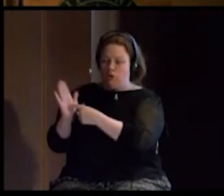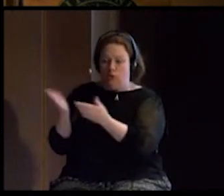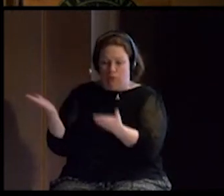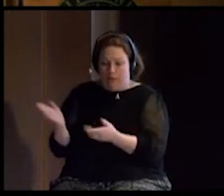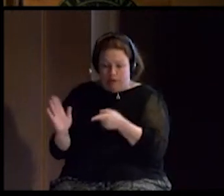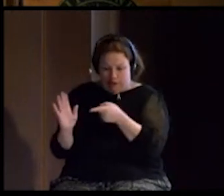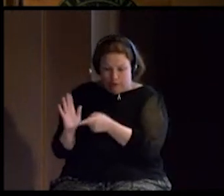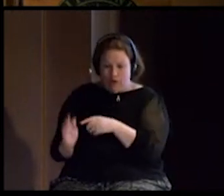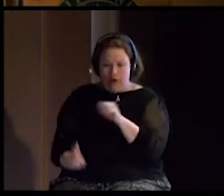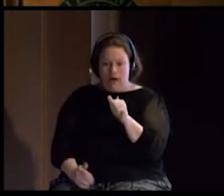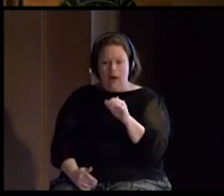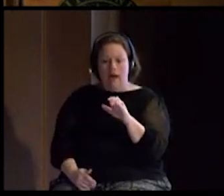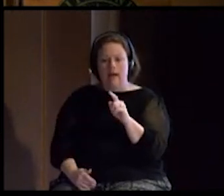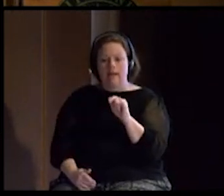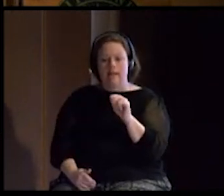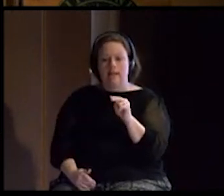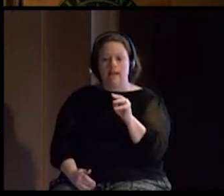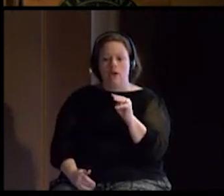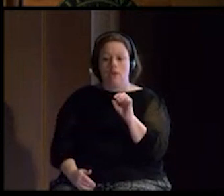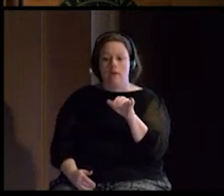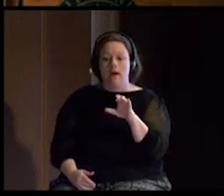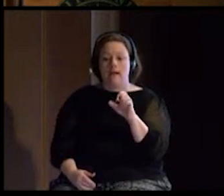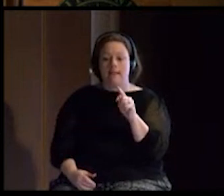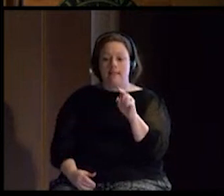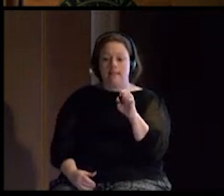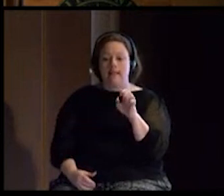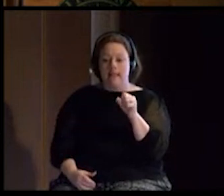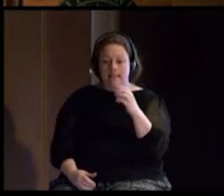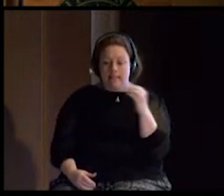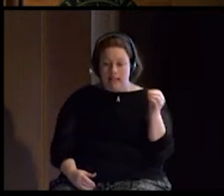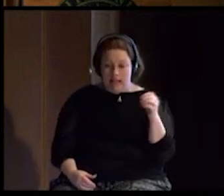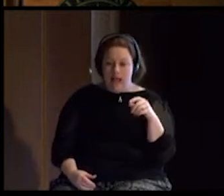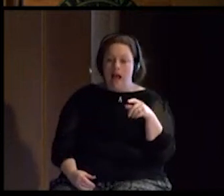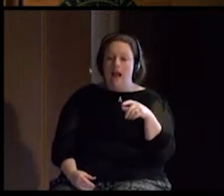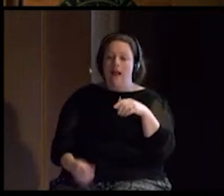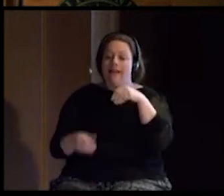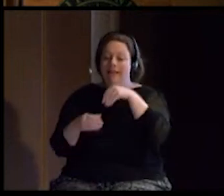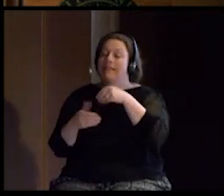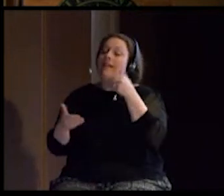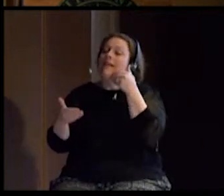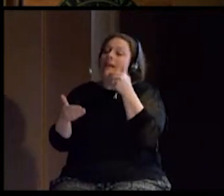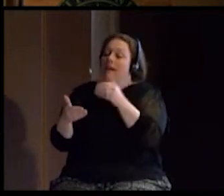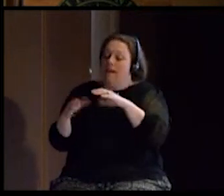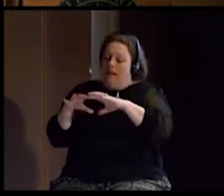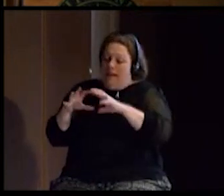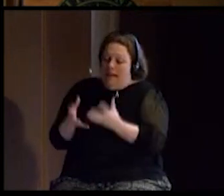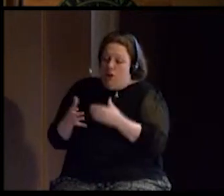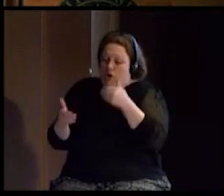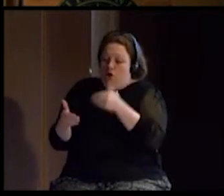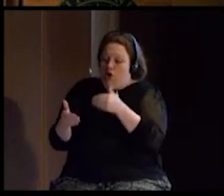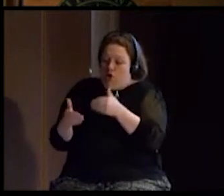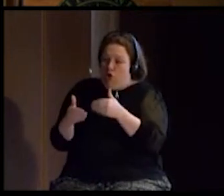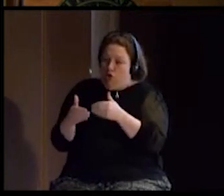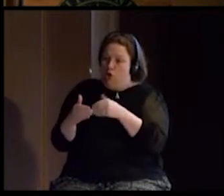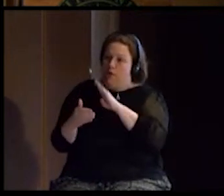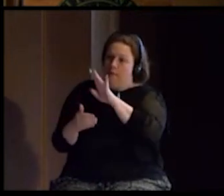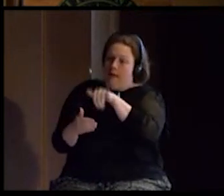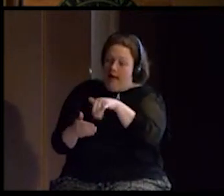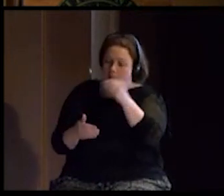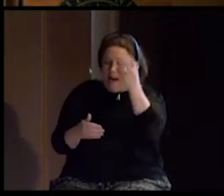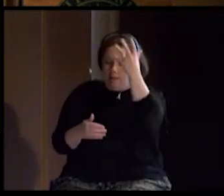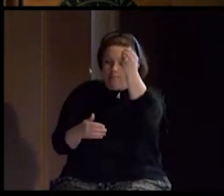are significantly more abundant in coral microbiomes in the inner bay compared to the outer bay. And another group that showed up were